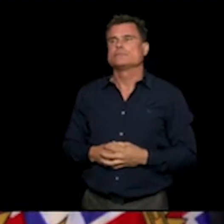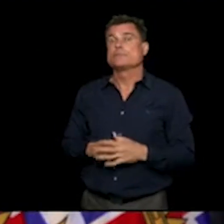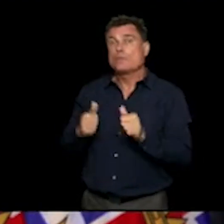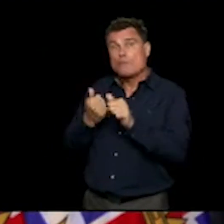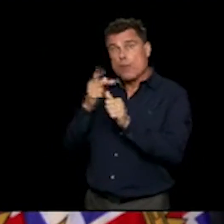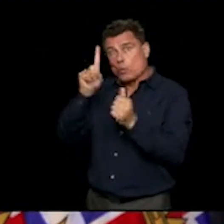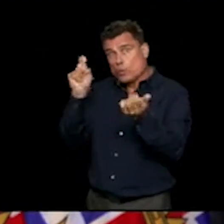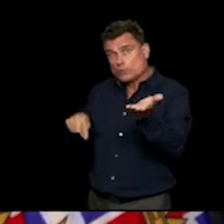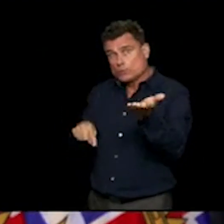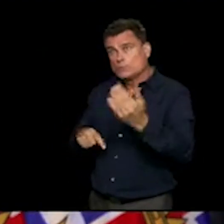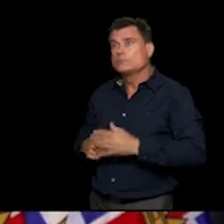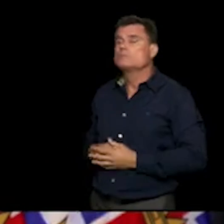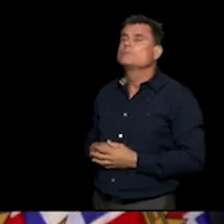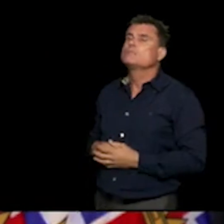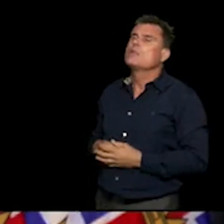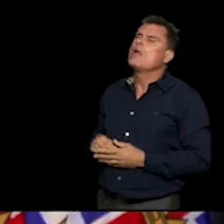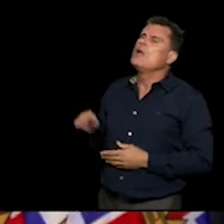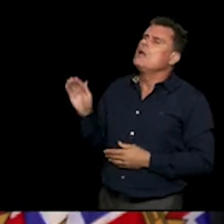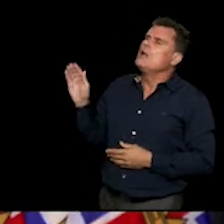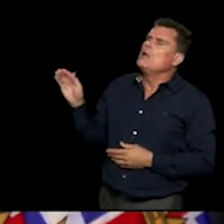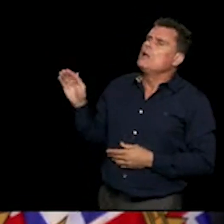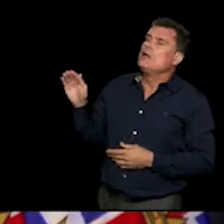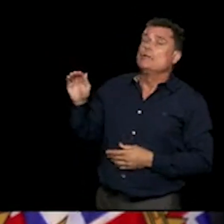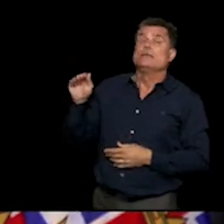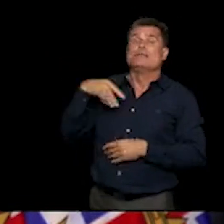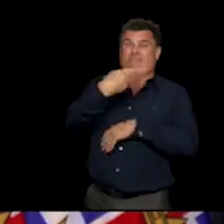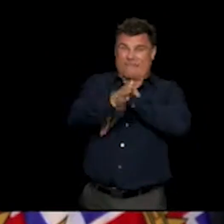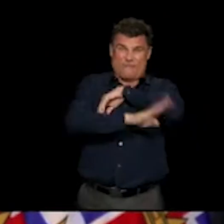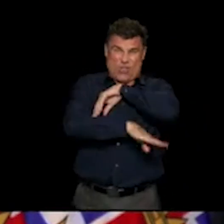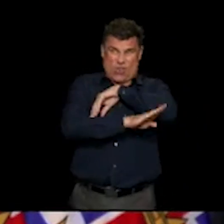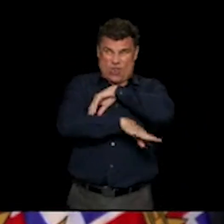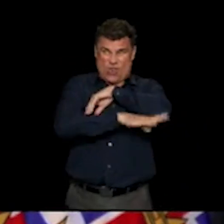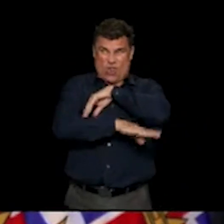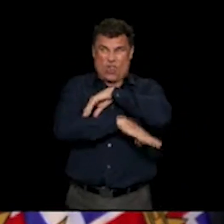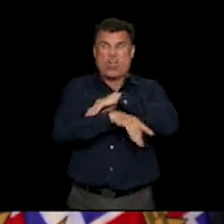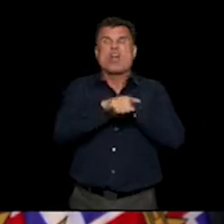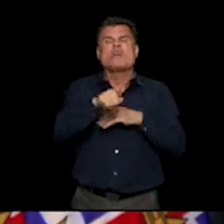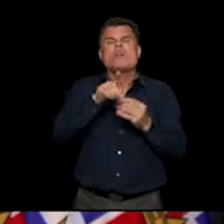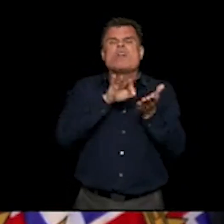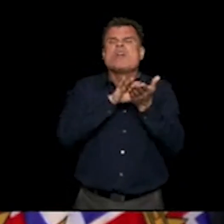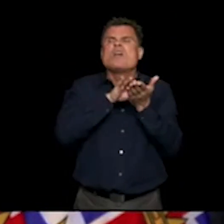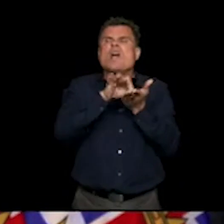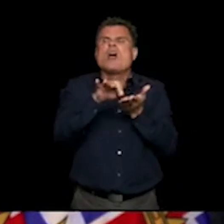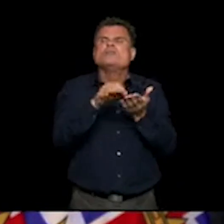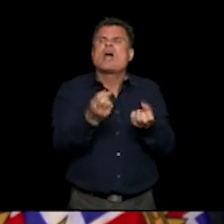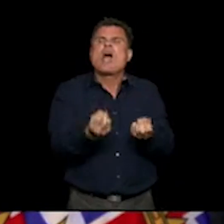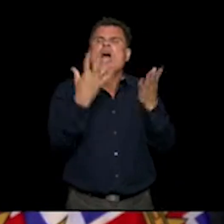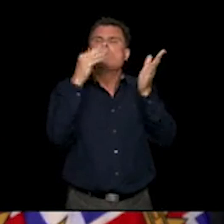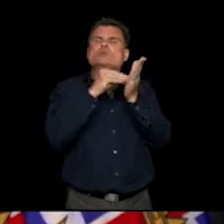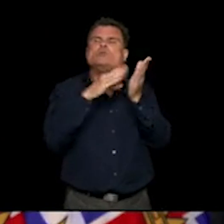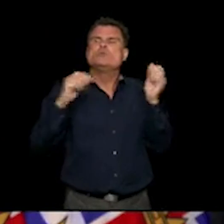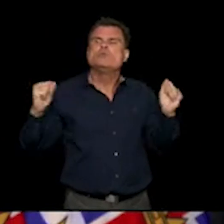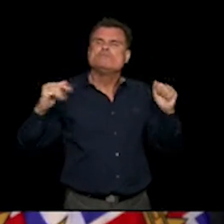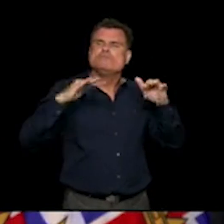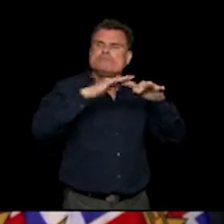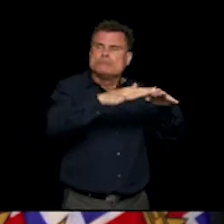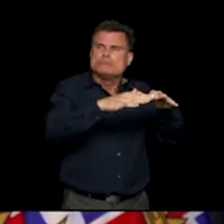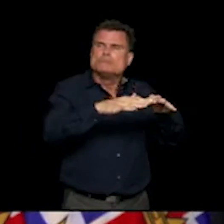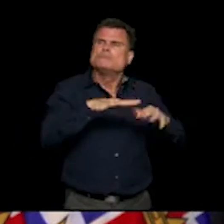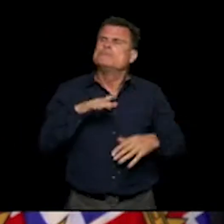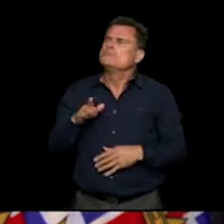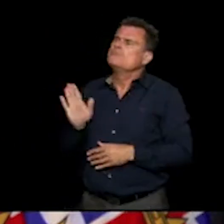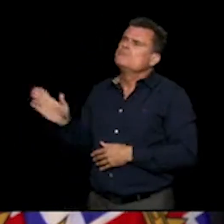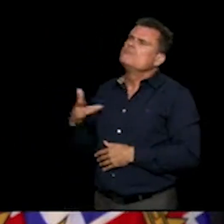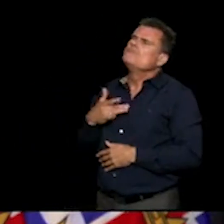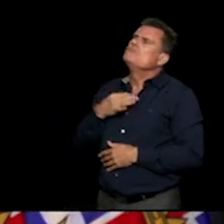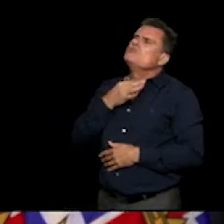30 count. Schools will organize their classes, they'll staff up. How much flexibility